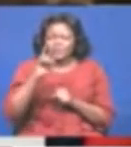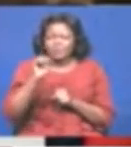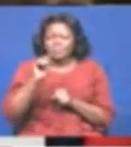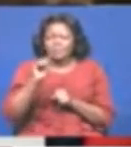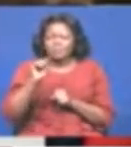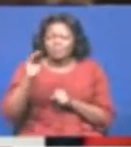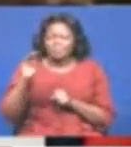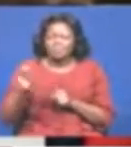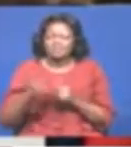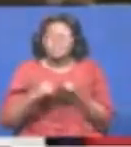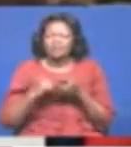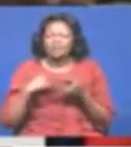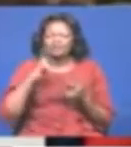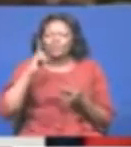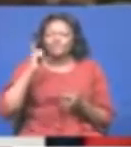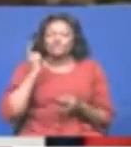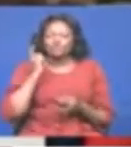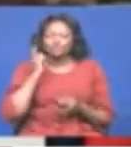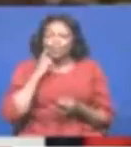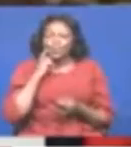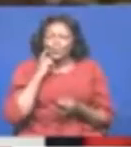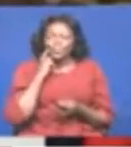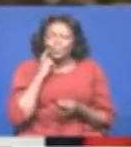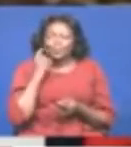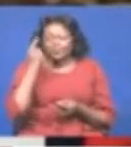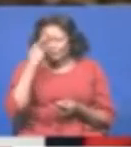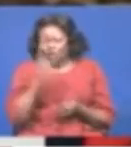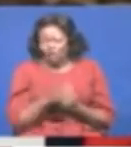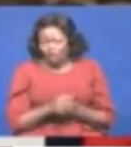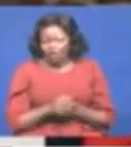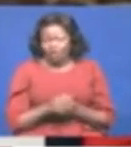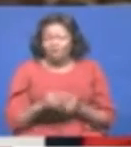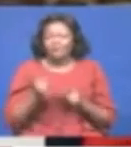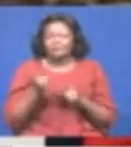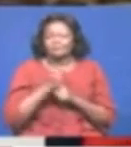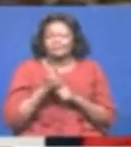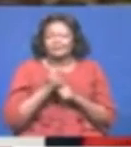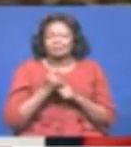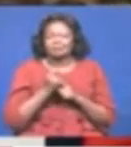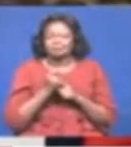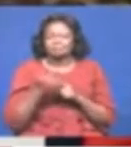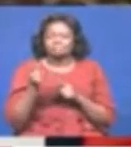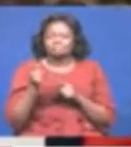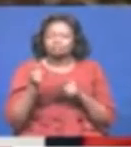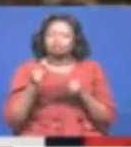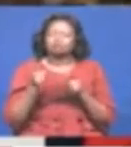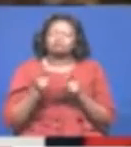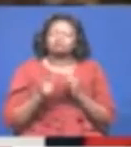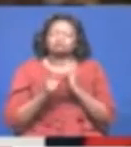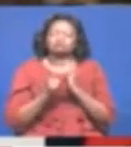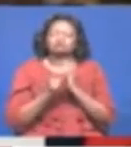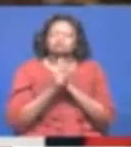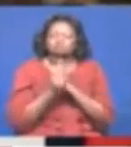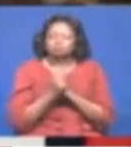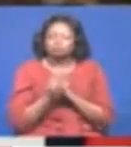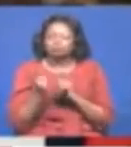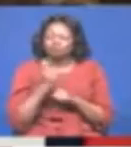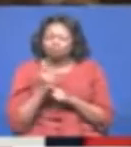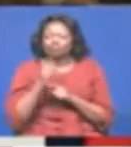one-stop shop for talent recruitment in Mombasa County. This database will allow us to source